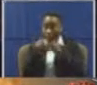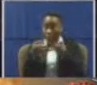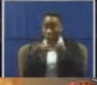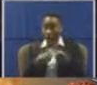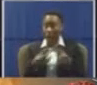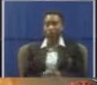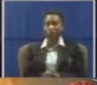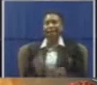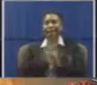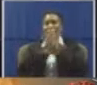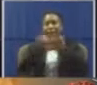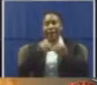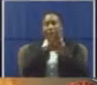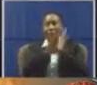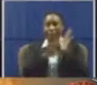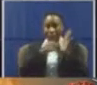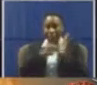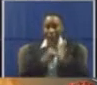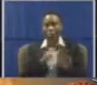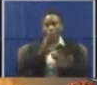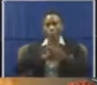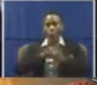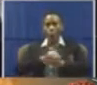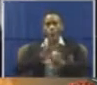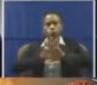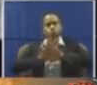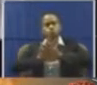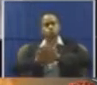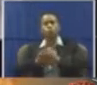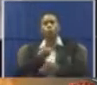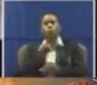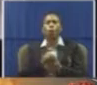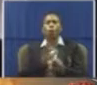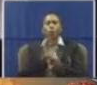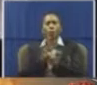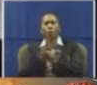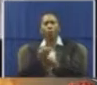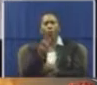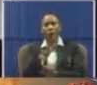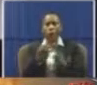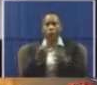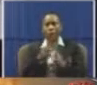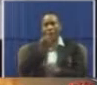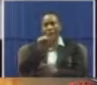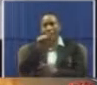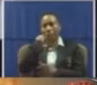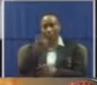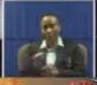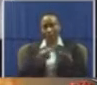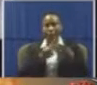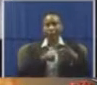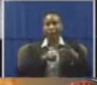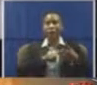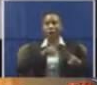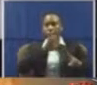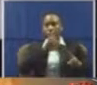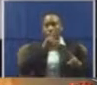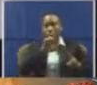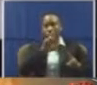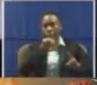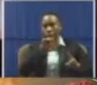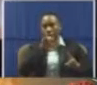Clearly, this bill will add more pressure on SAPS and the forensic science laboratories and on their budget